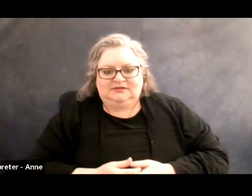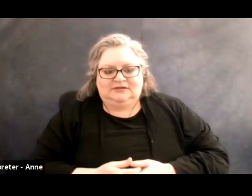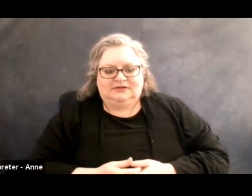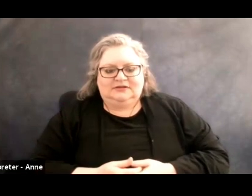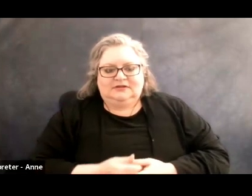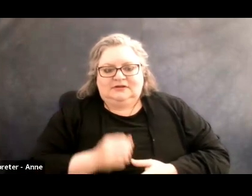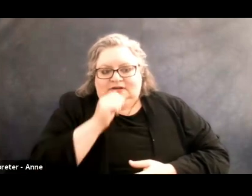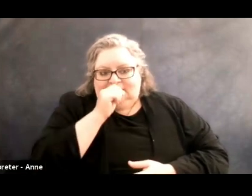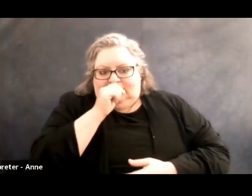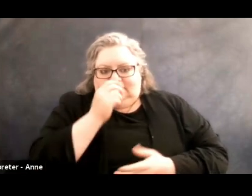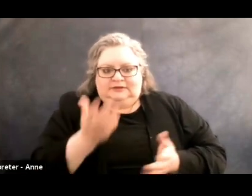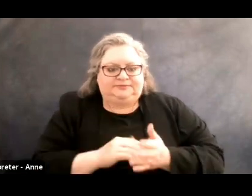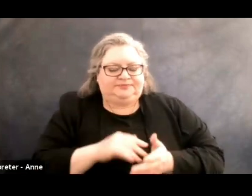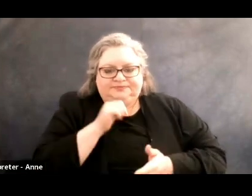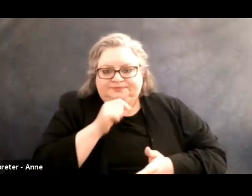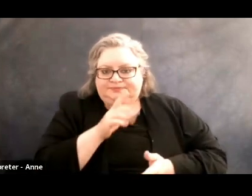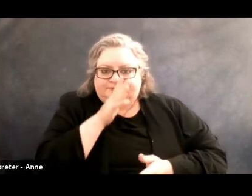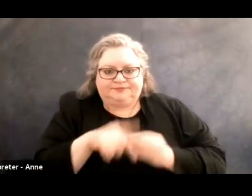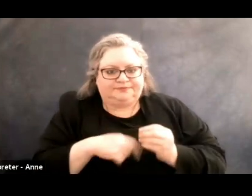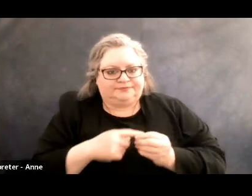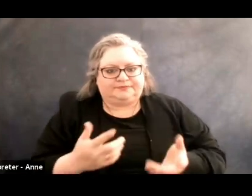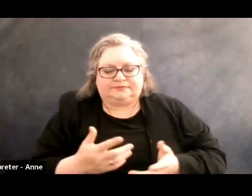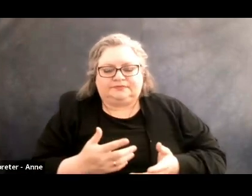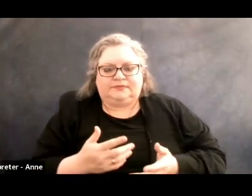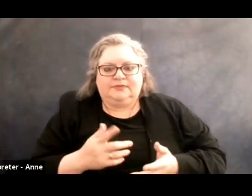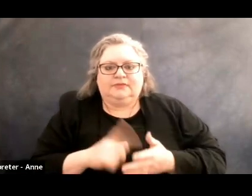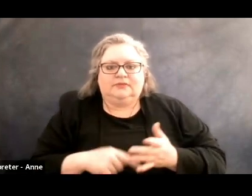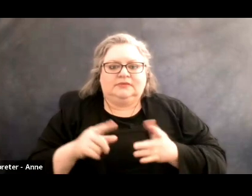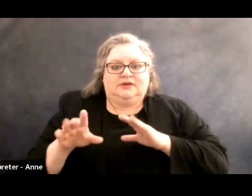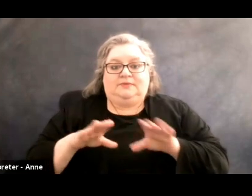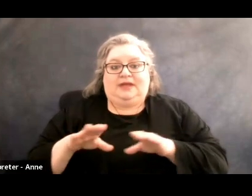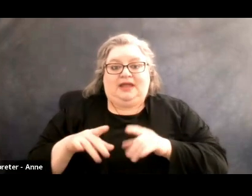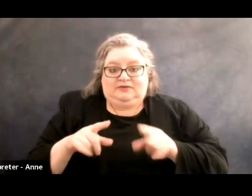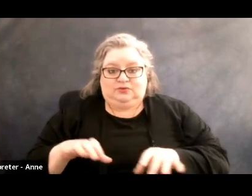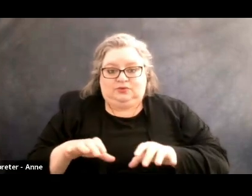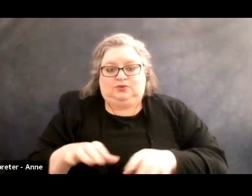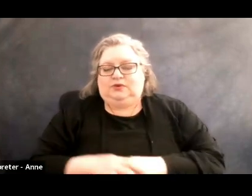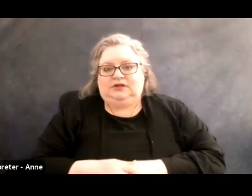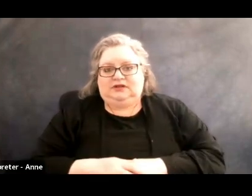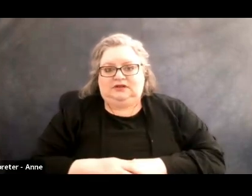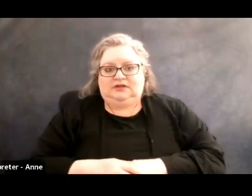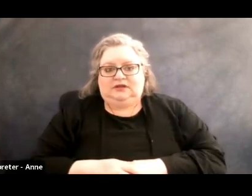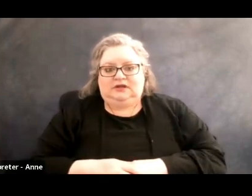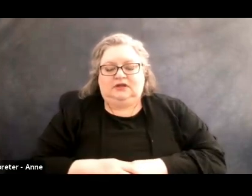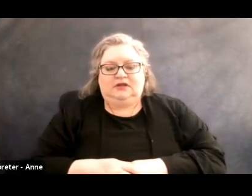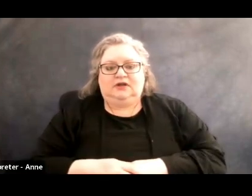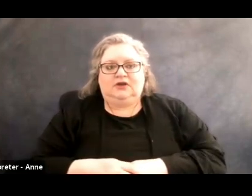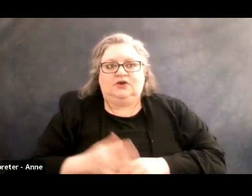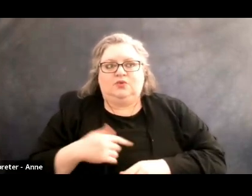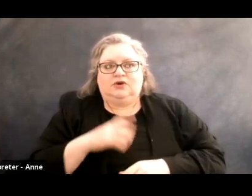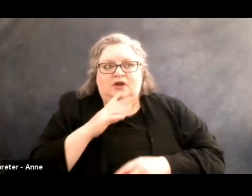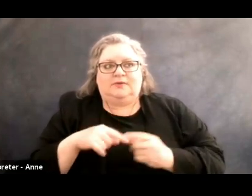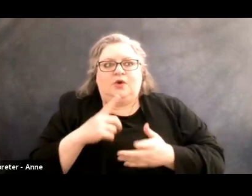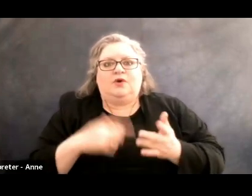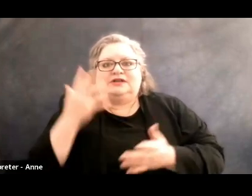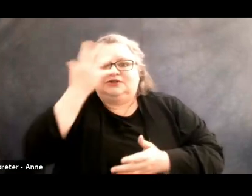Again, we're not talking about what behavior are you doing and exhibiting. We're talking about, what does it look like?